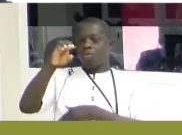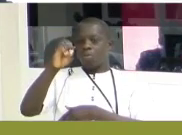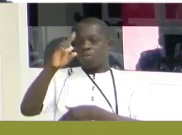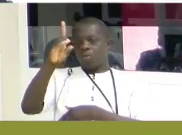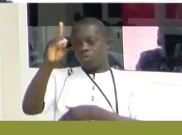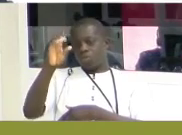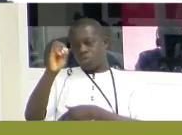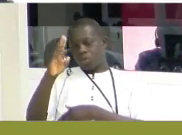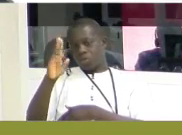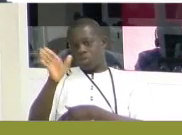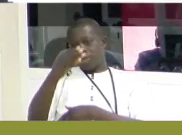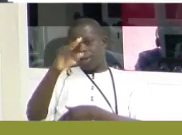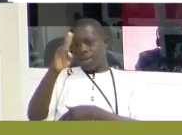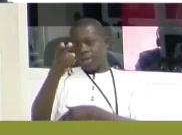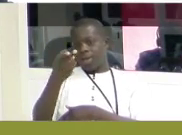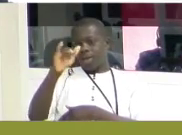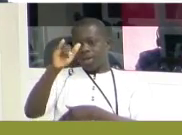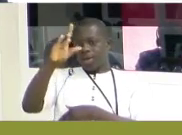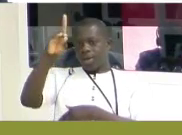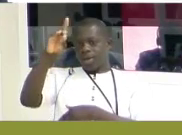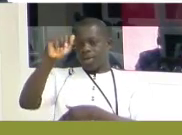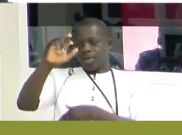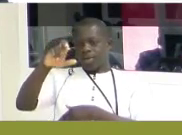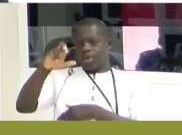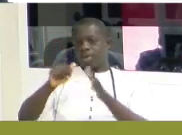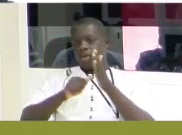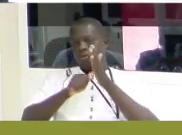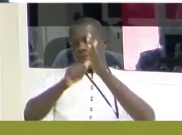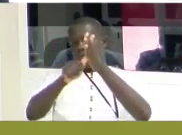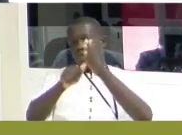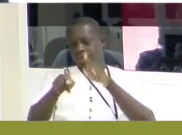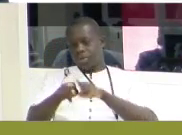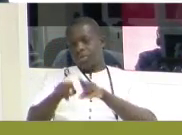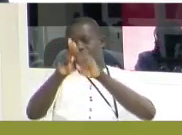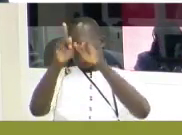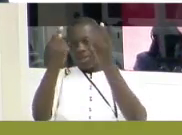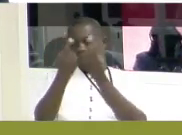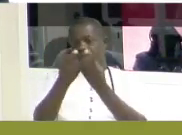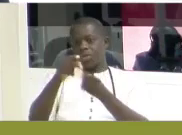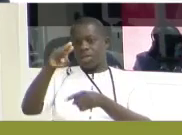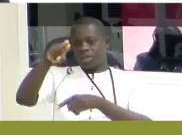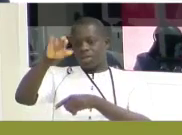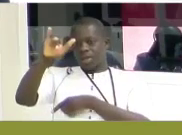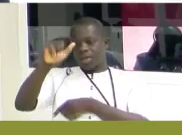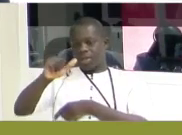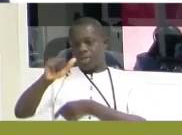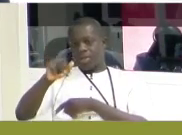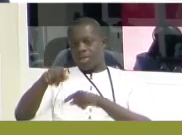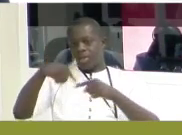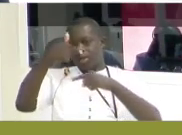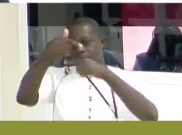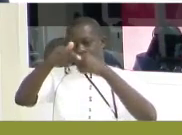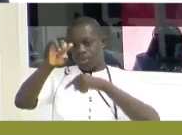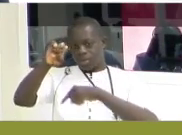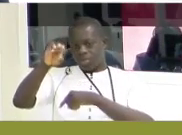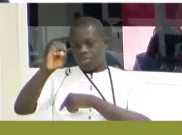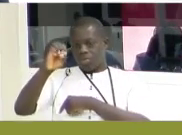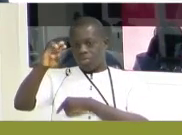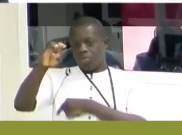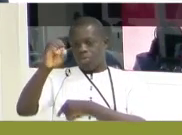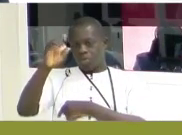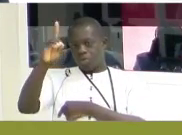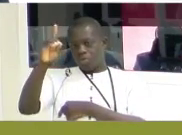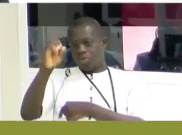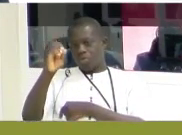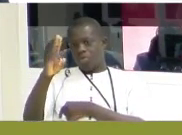Hydra. Momodu Hydra was the Deputy Director General at the time of the NIA. Next to Momodu, you have Nuru